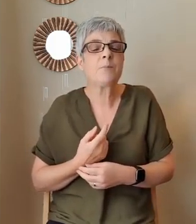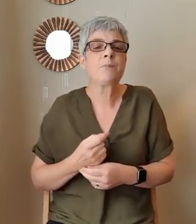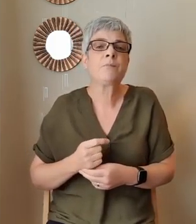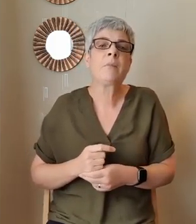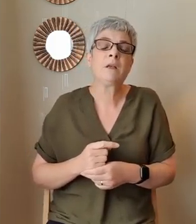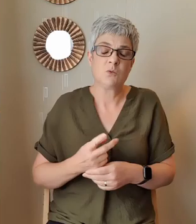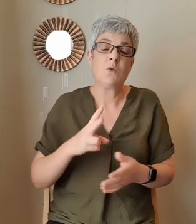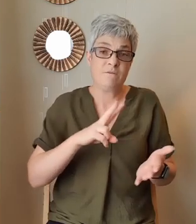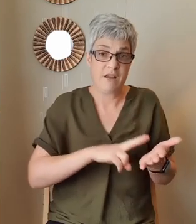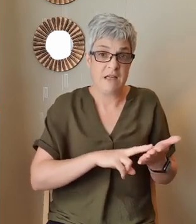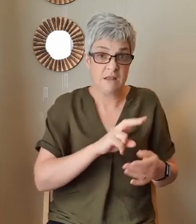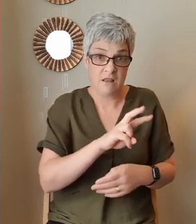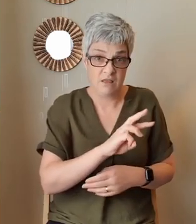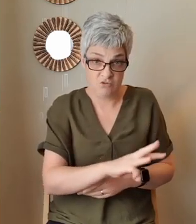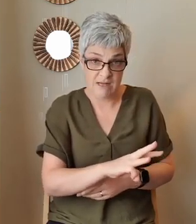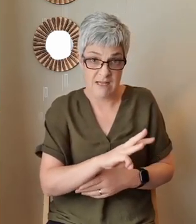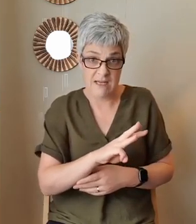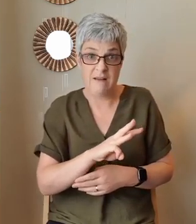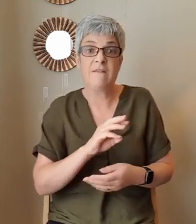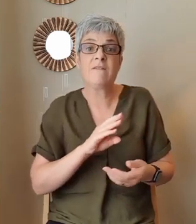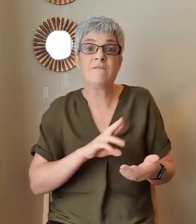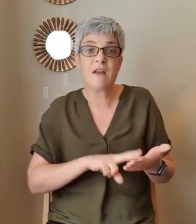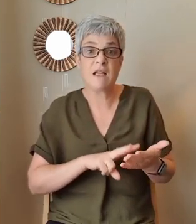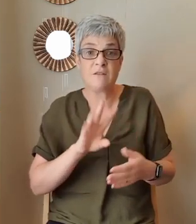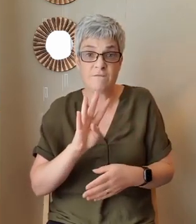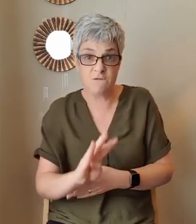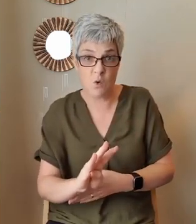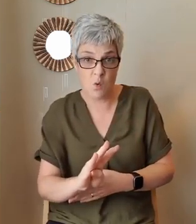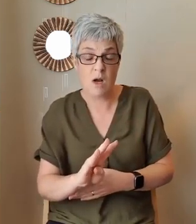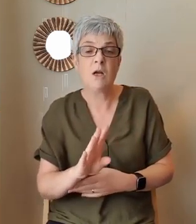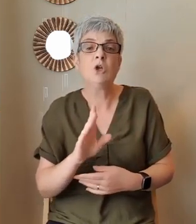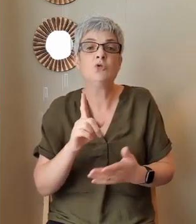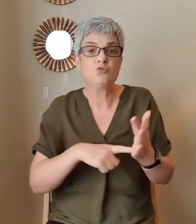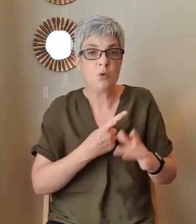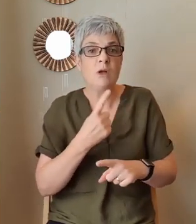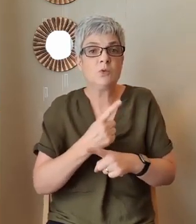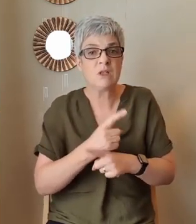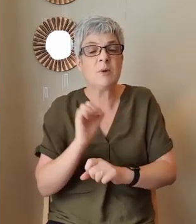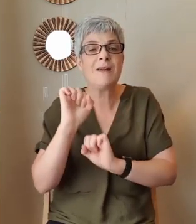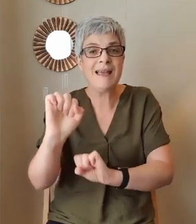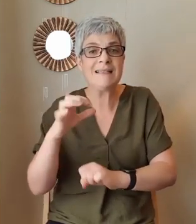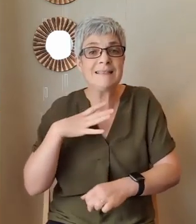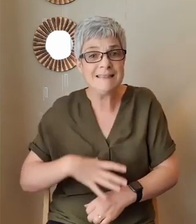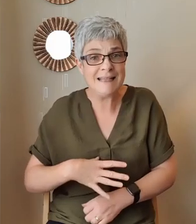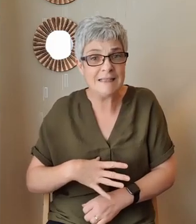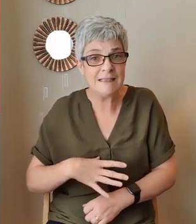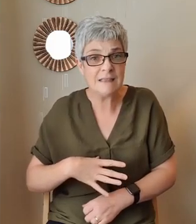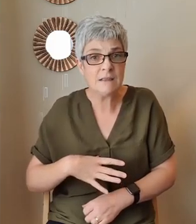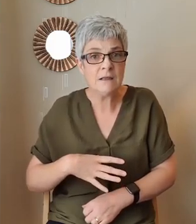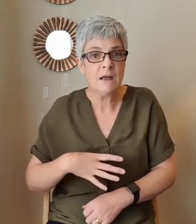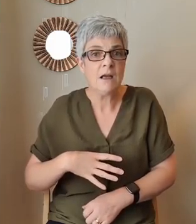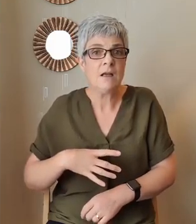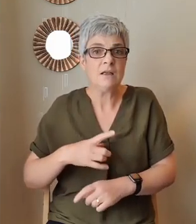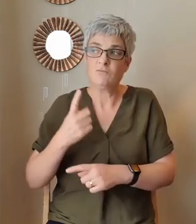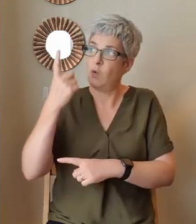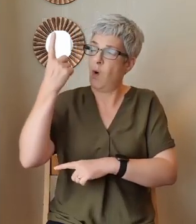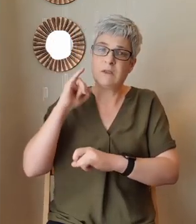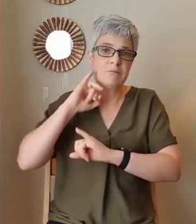And so verses 3 and 4, Jonah mentions his need. He's been banished away from